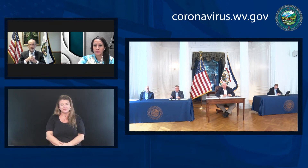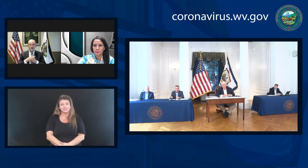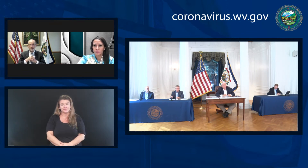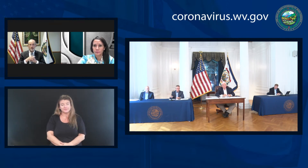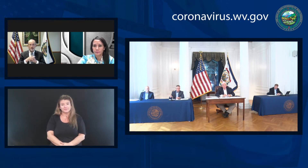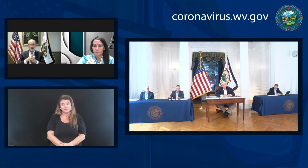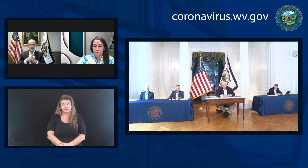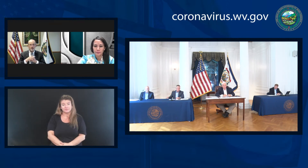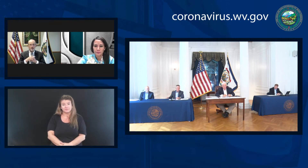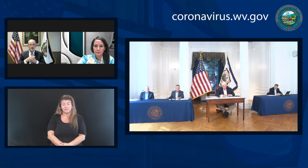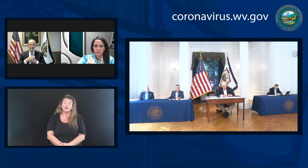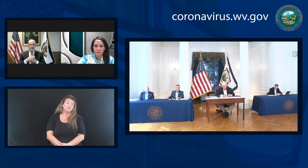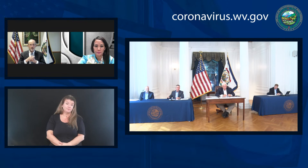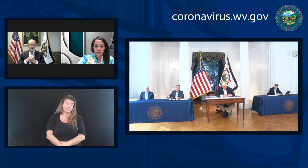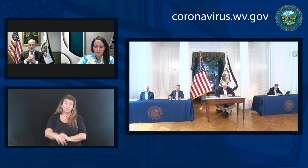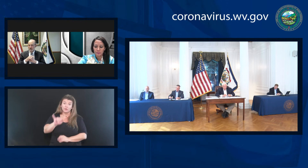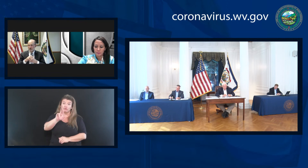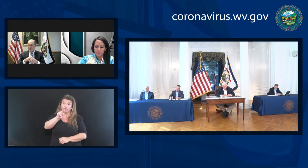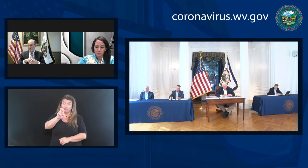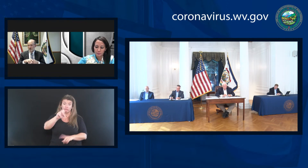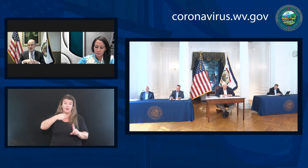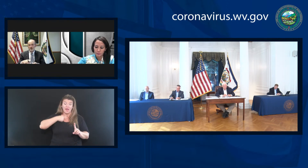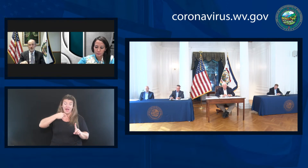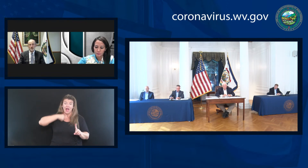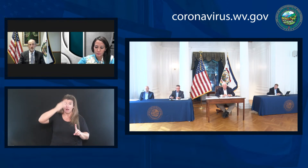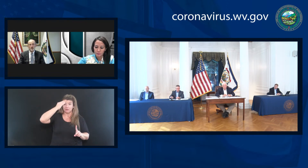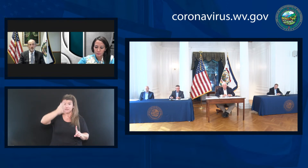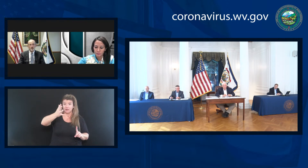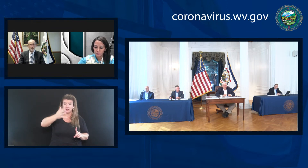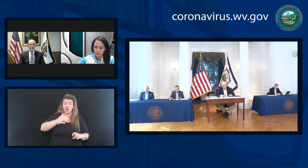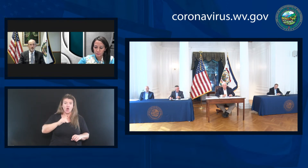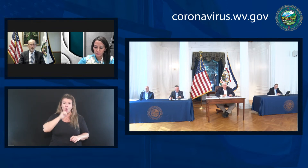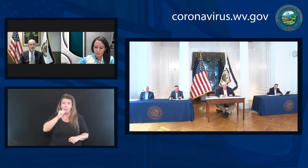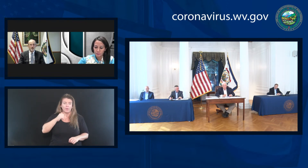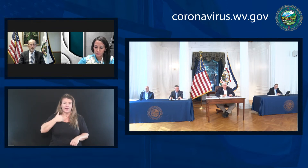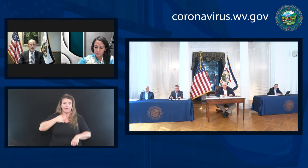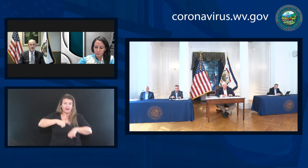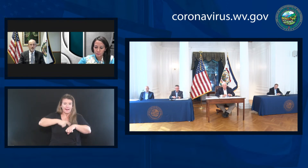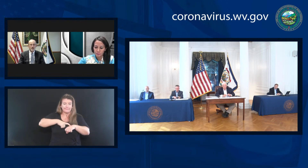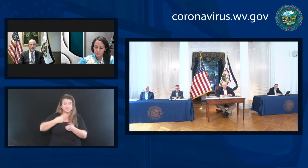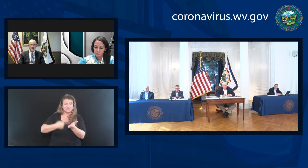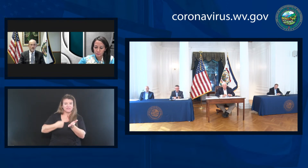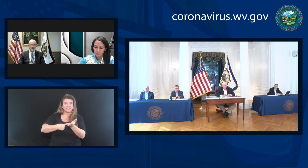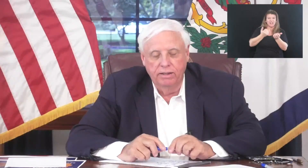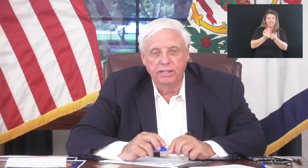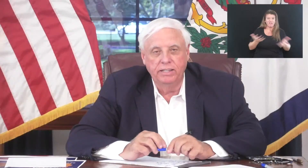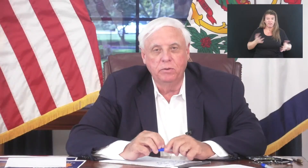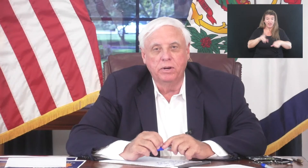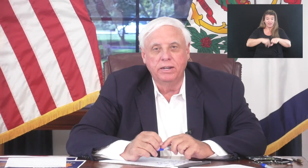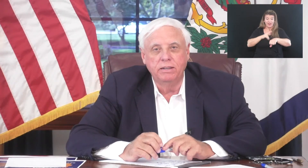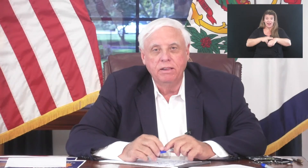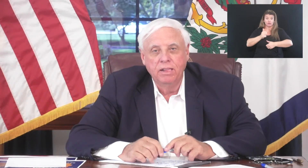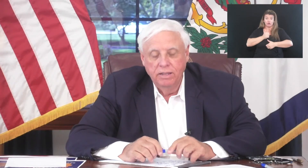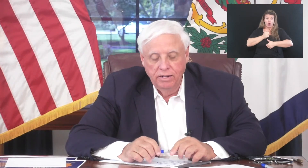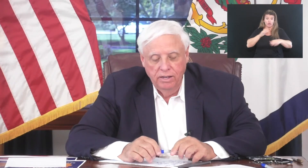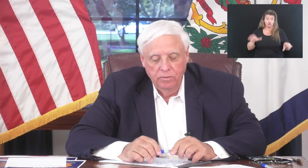Jane, I can tell you this, that we wouldn't have time to discuss what the National Guard's doing right now in any